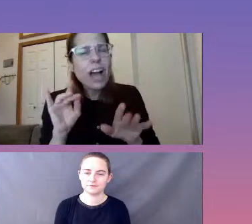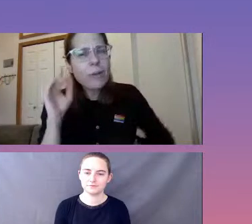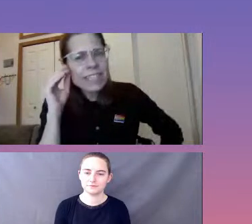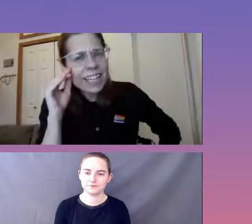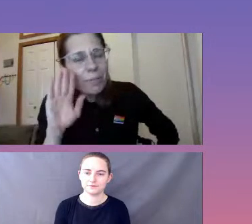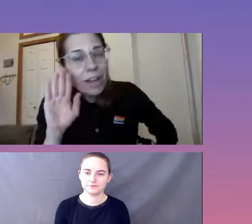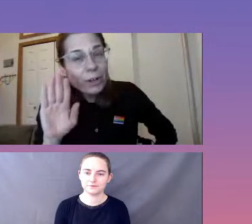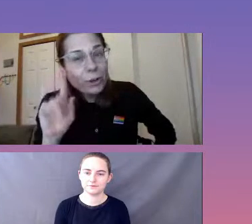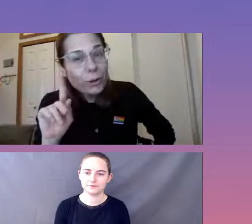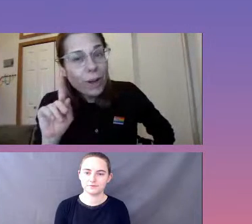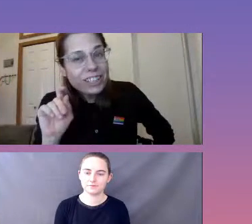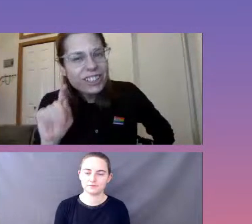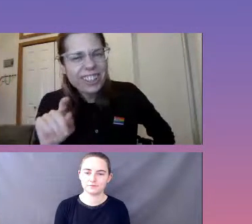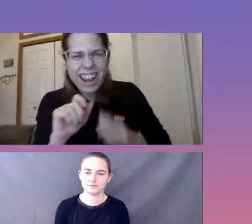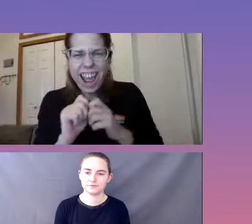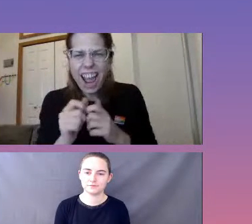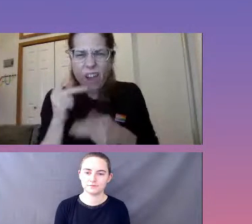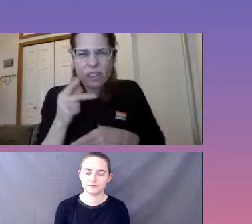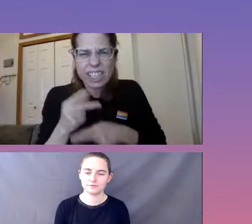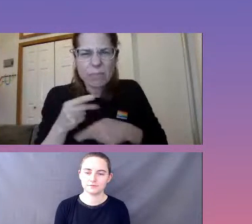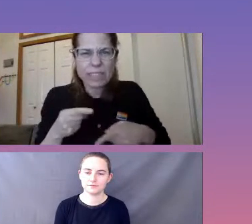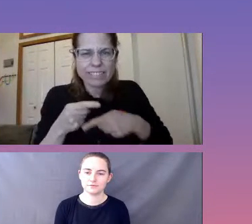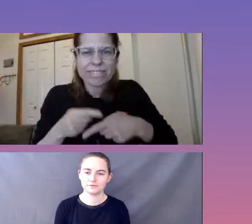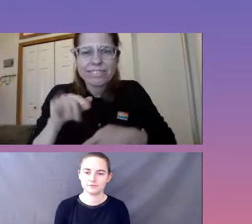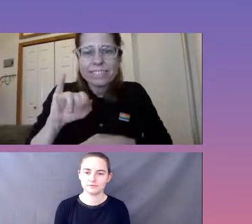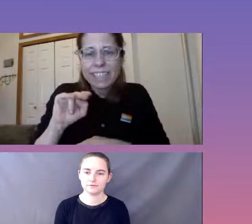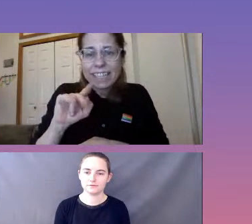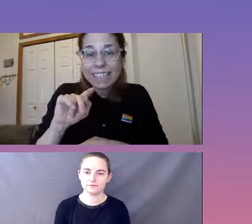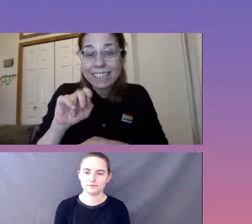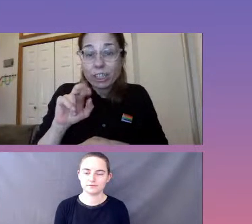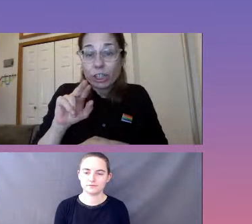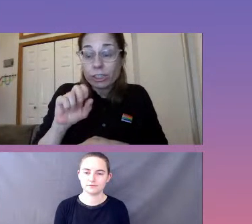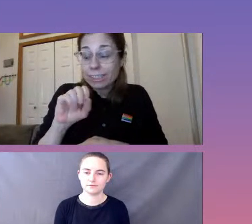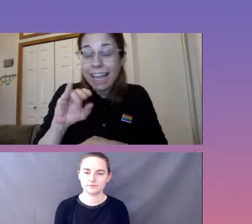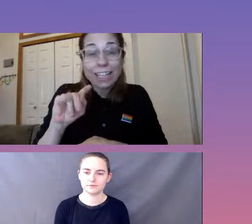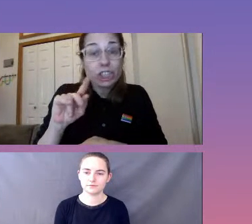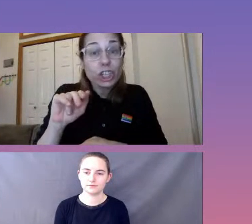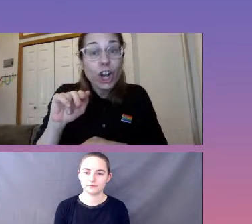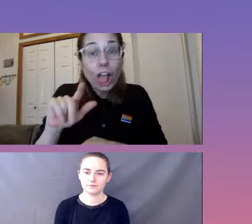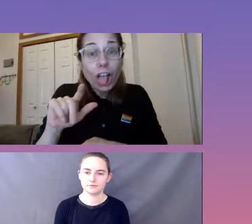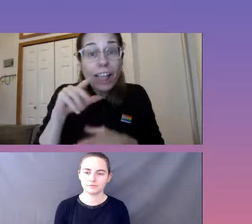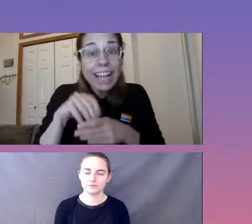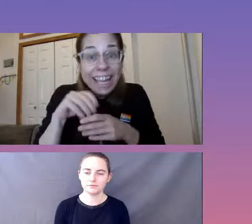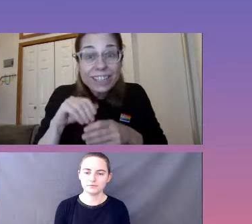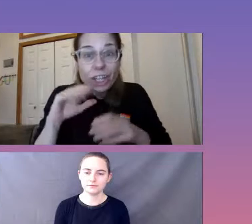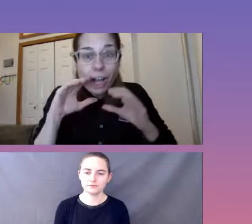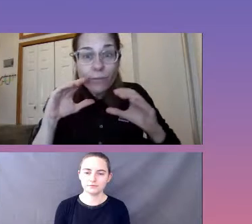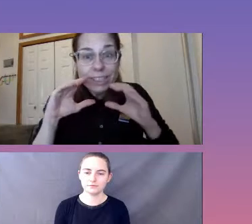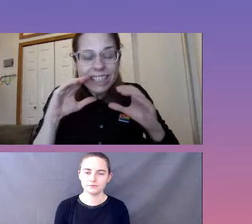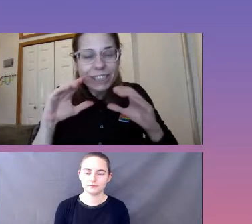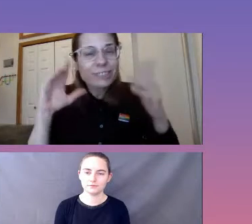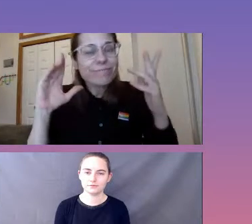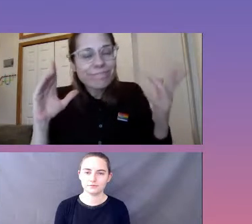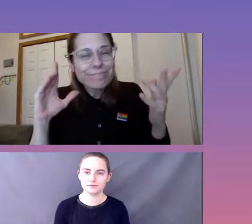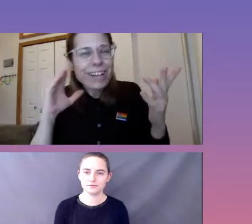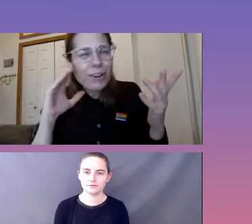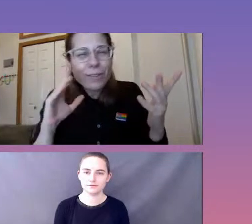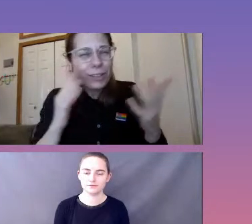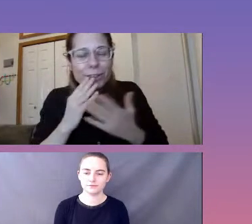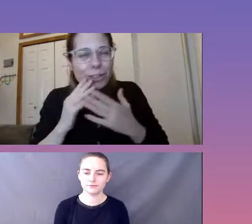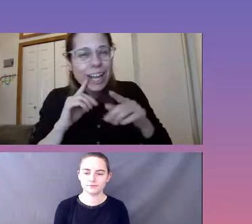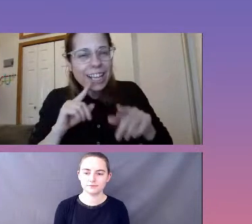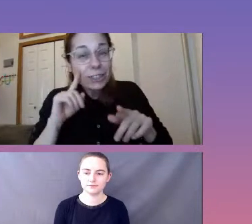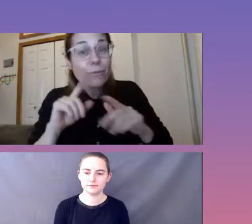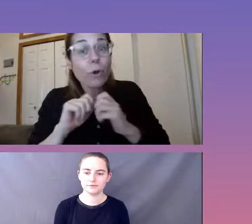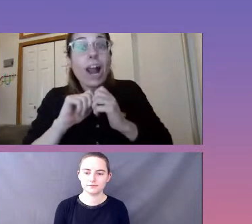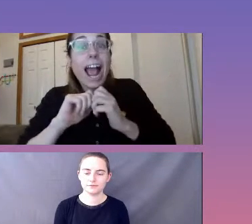it intersectional in the conversation? And I don't know if I have a great answer to like the how, but I will just share that it is like one of my